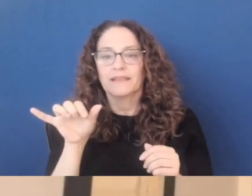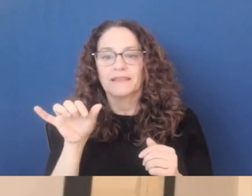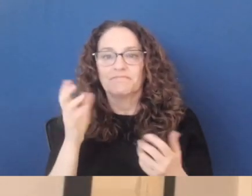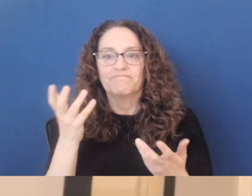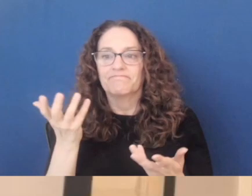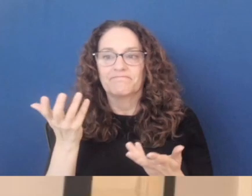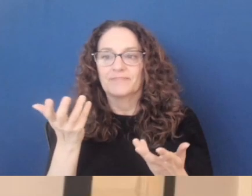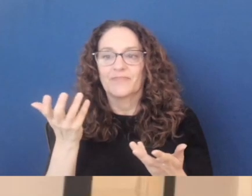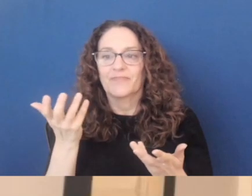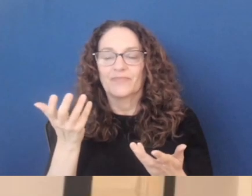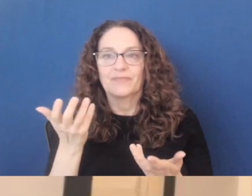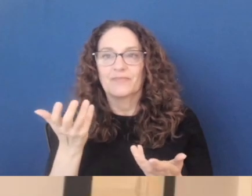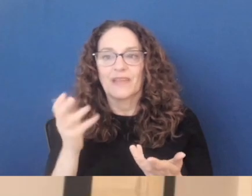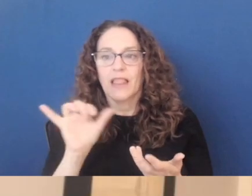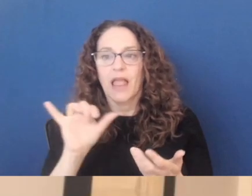the,